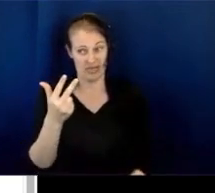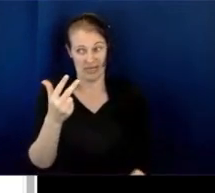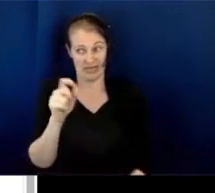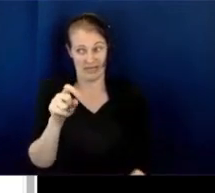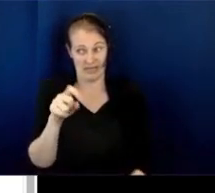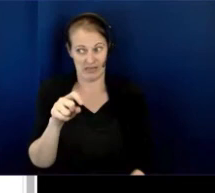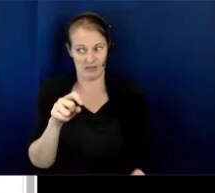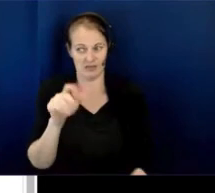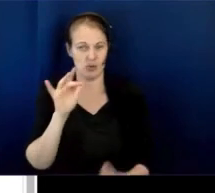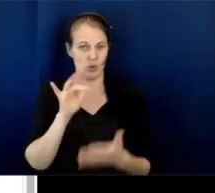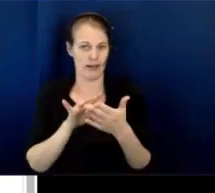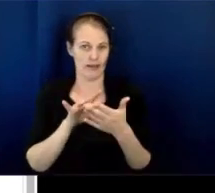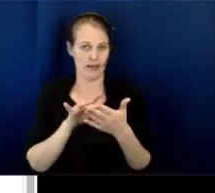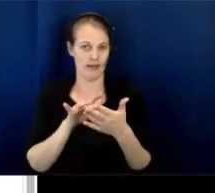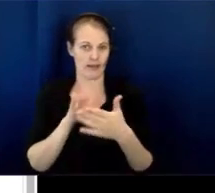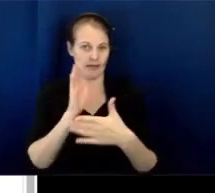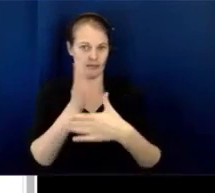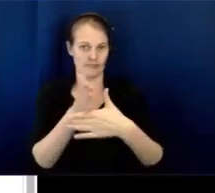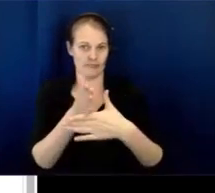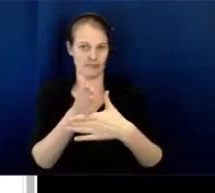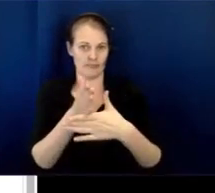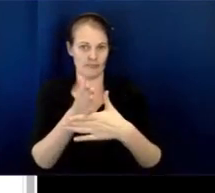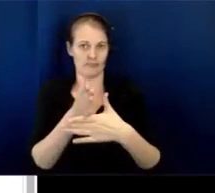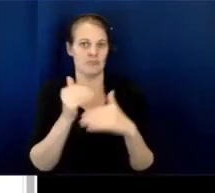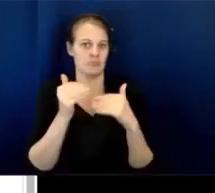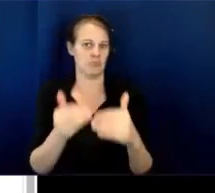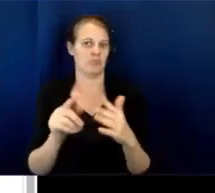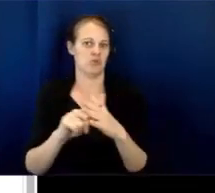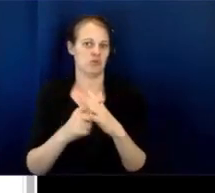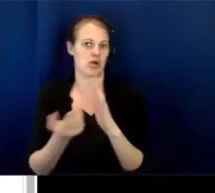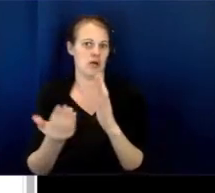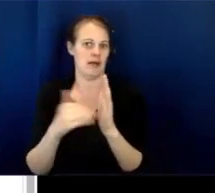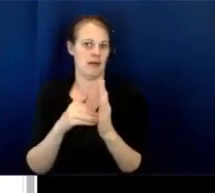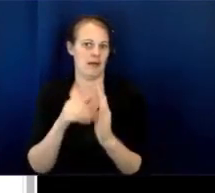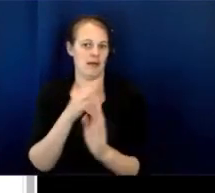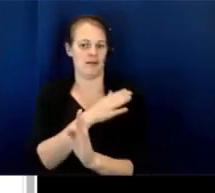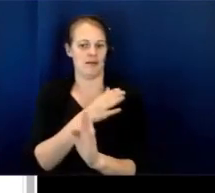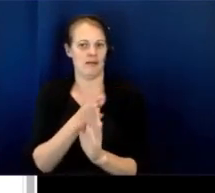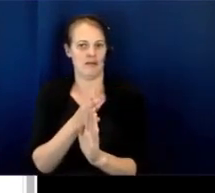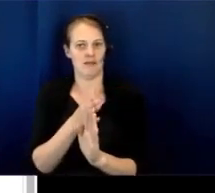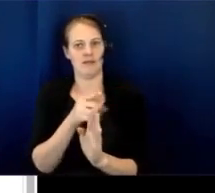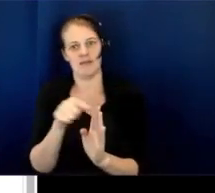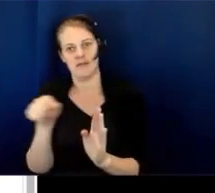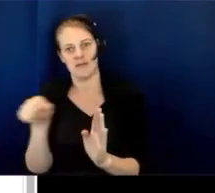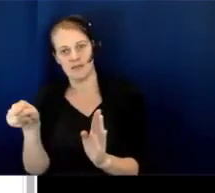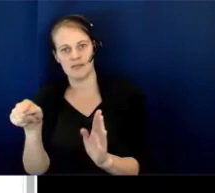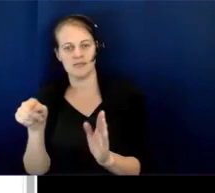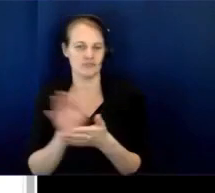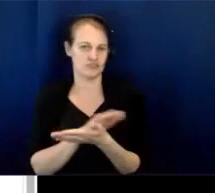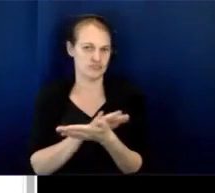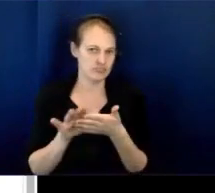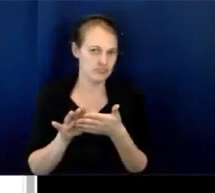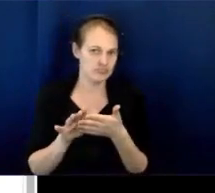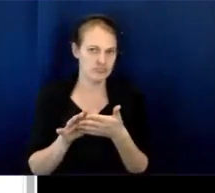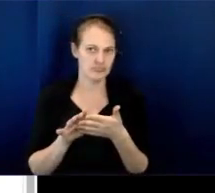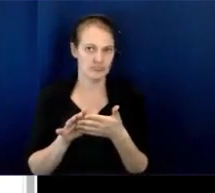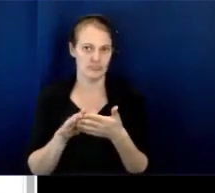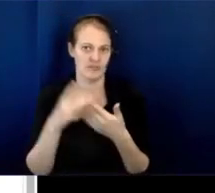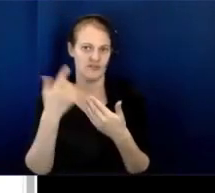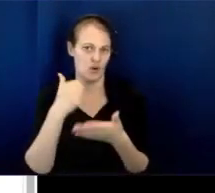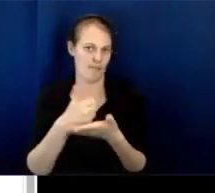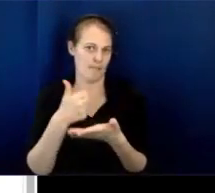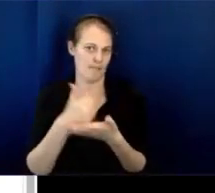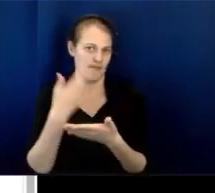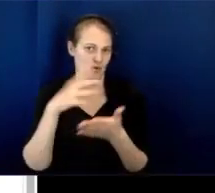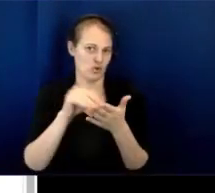can click here and they can resume the video from the very start. So a very cool thing that I like to point out that is helpful